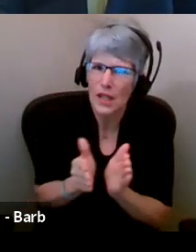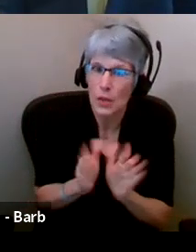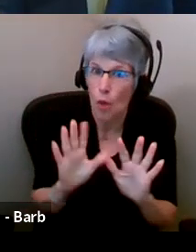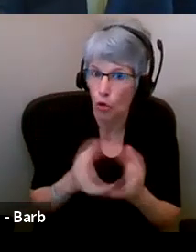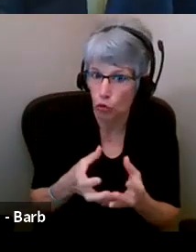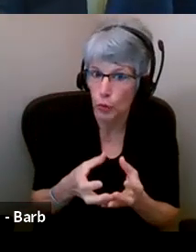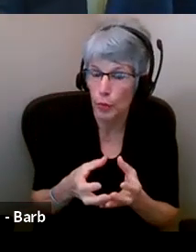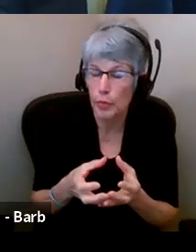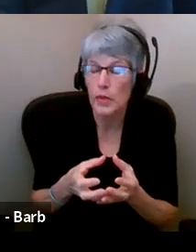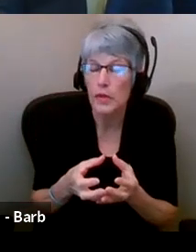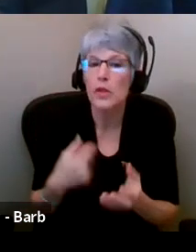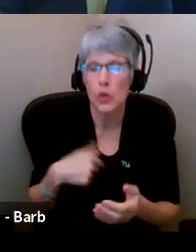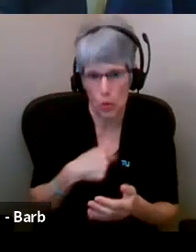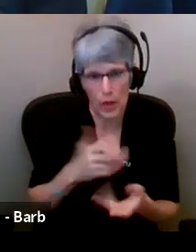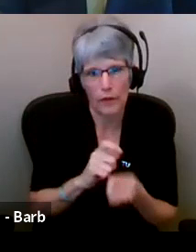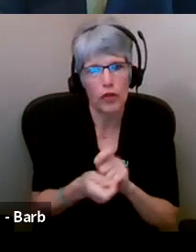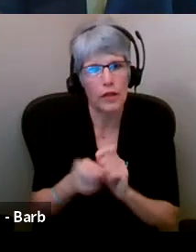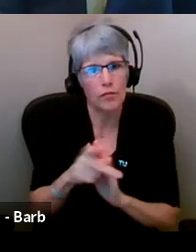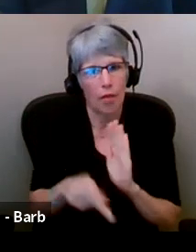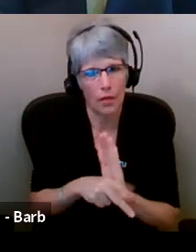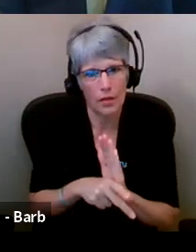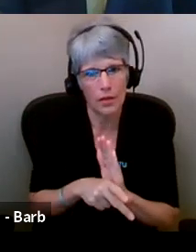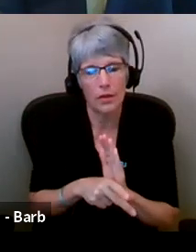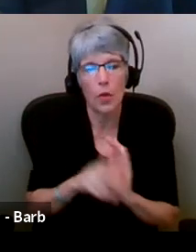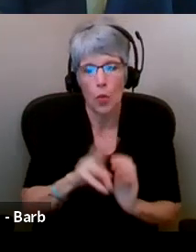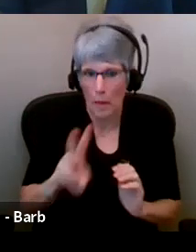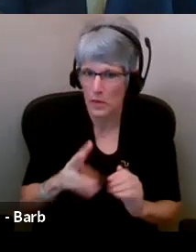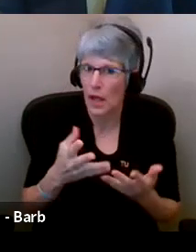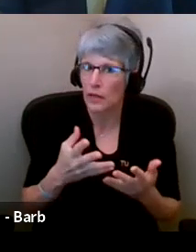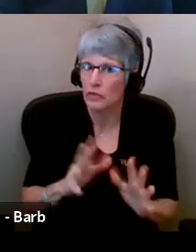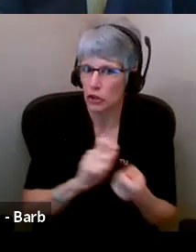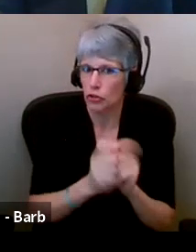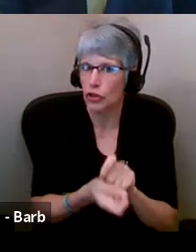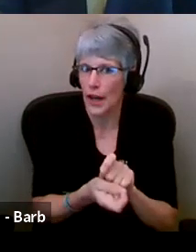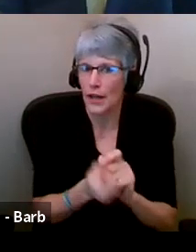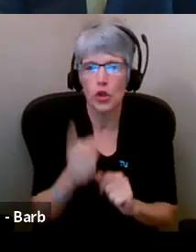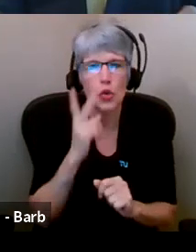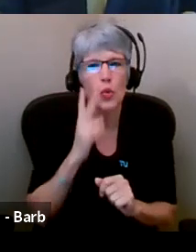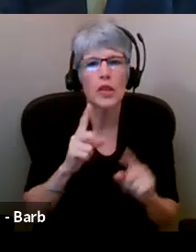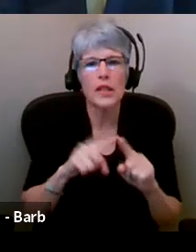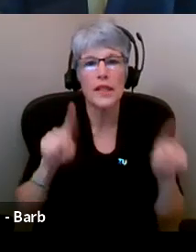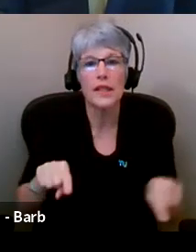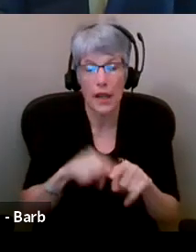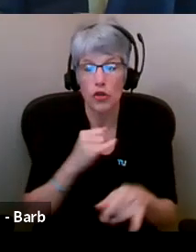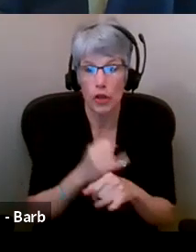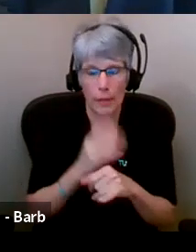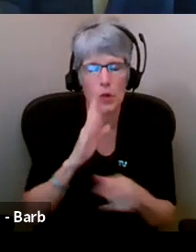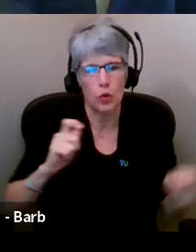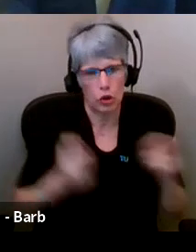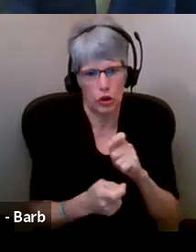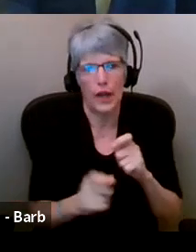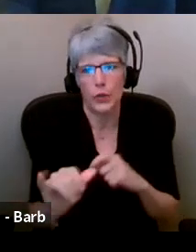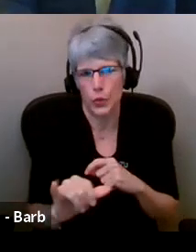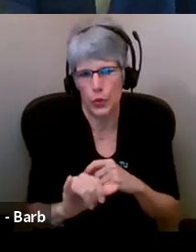so we have changed that. It's changed on our website, and you'll see the signage around campus changing to reflect that.